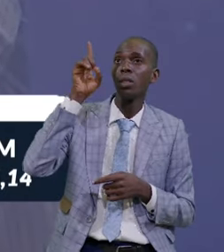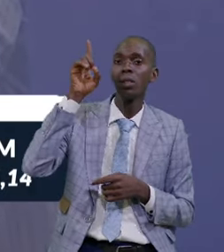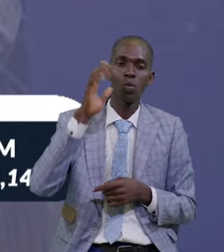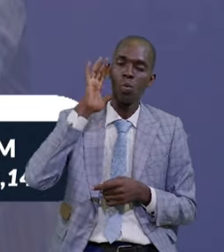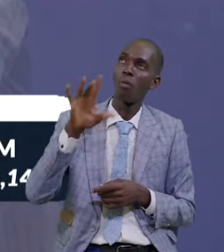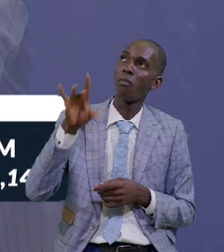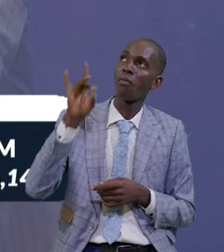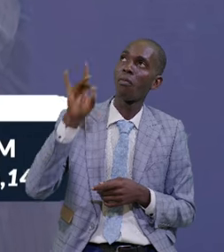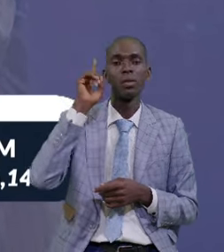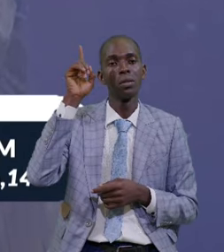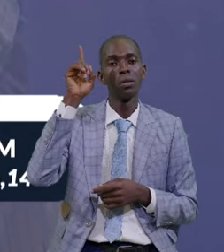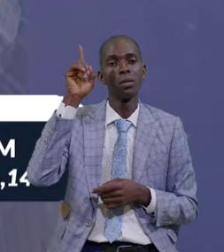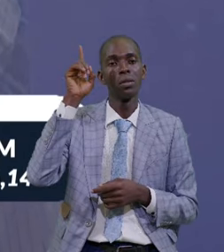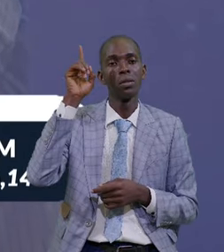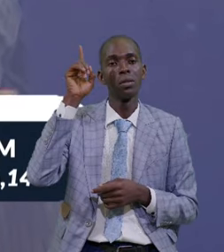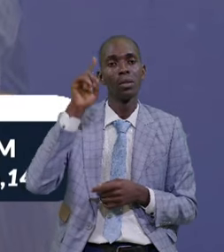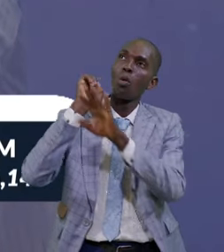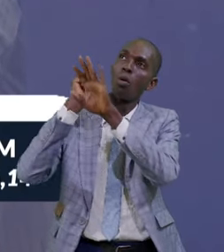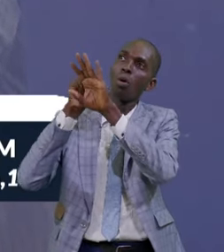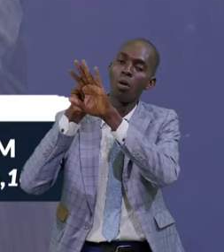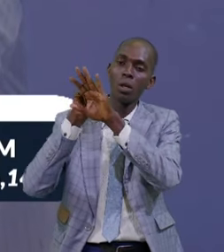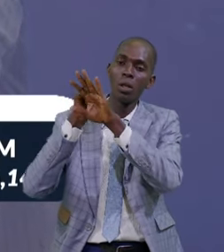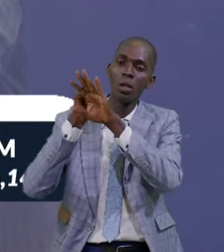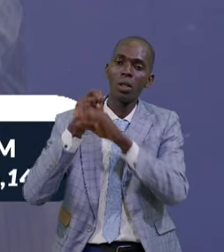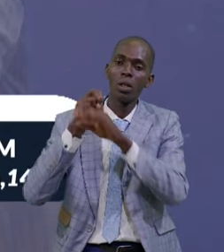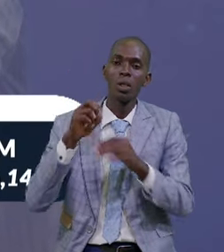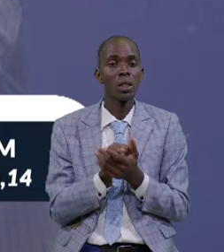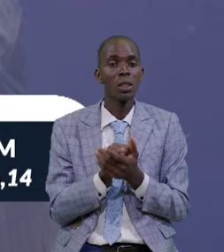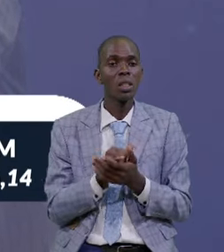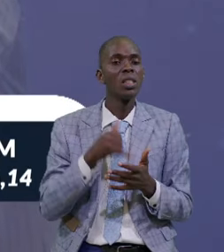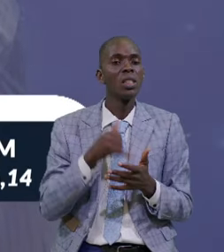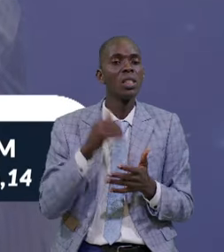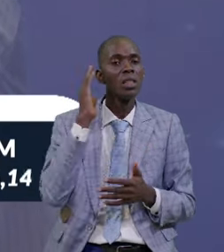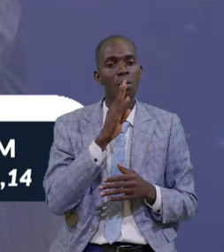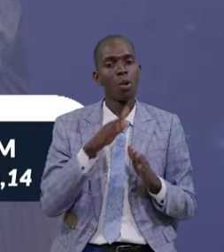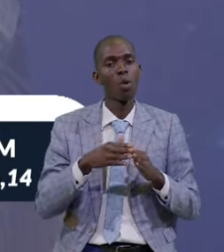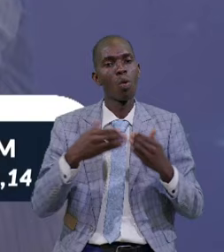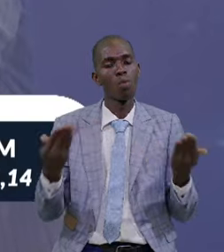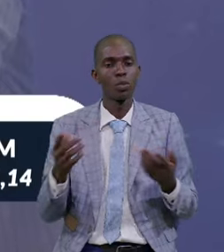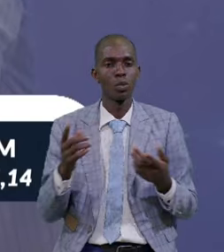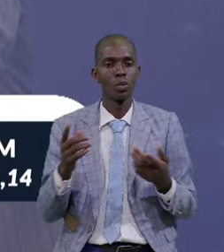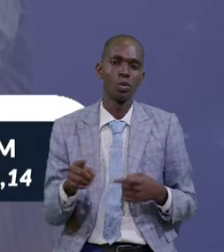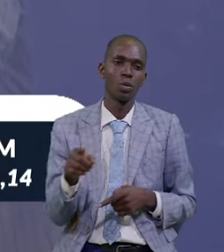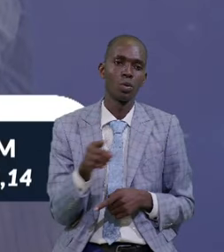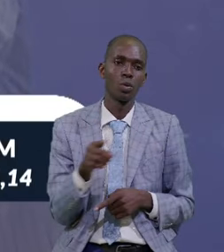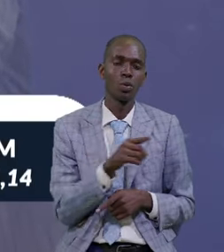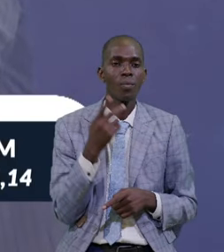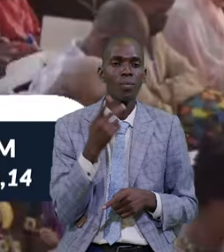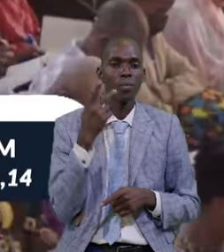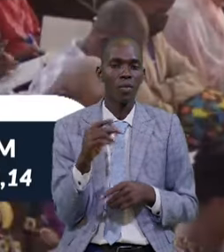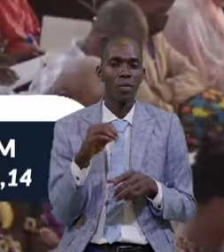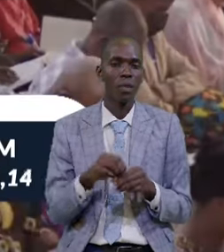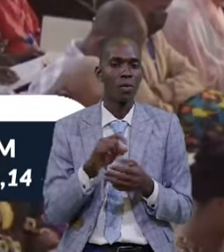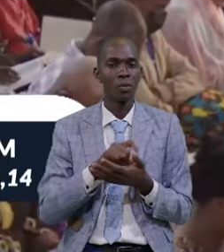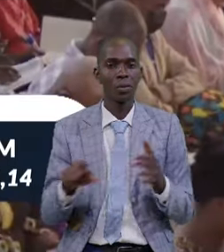find. When you knock, it says, it shall be opened unto you. Look at verse